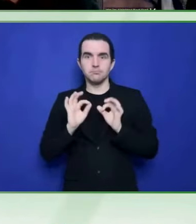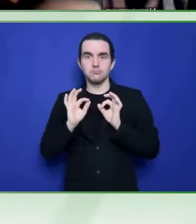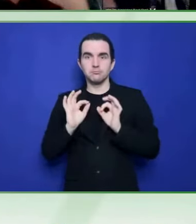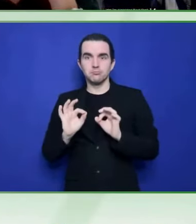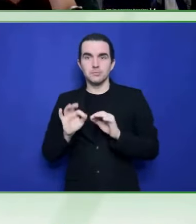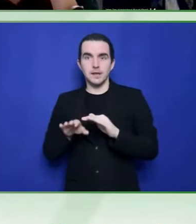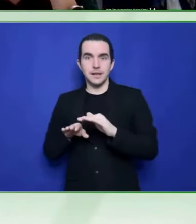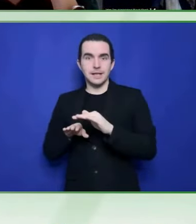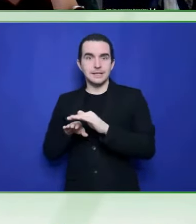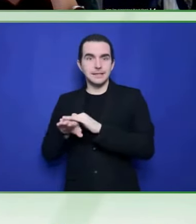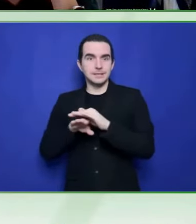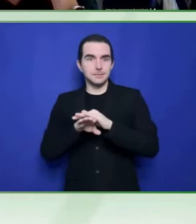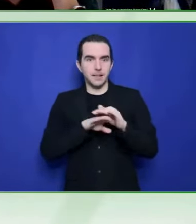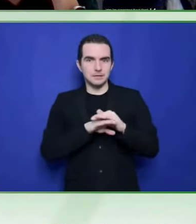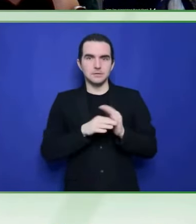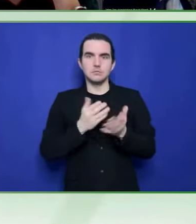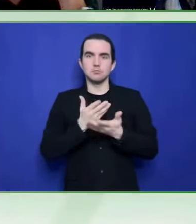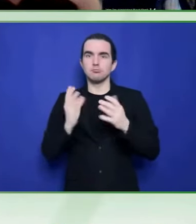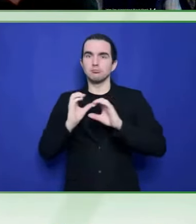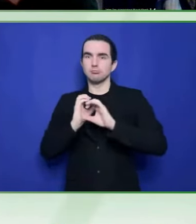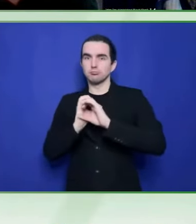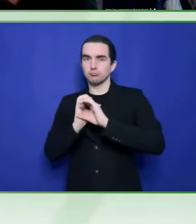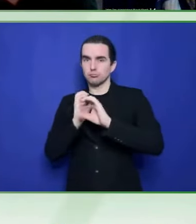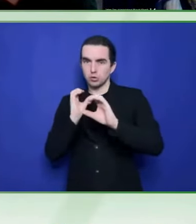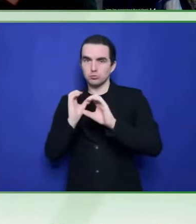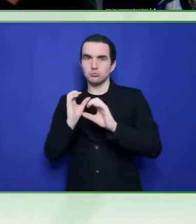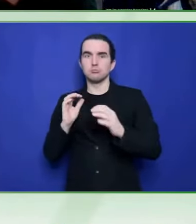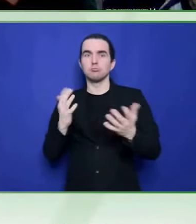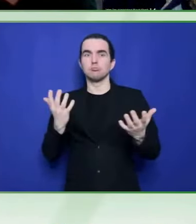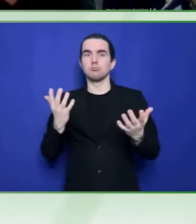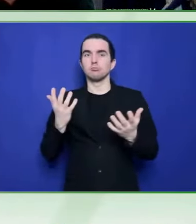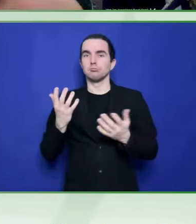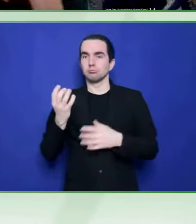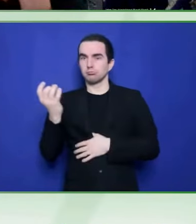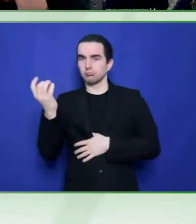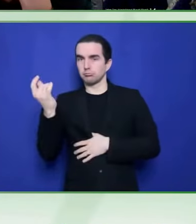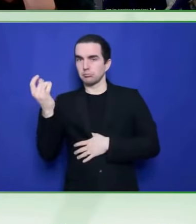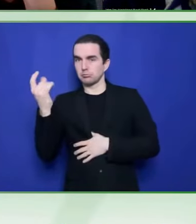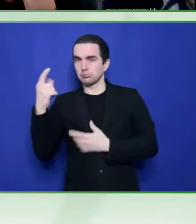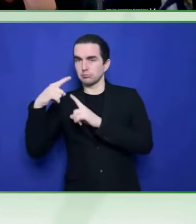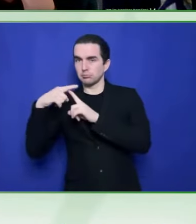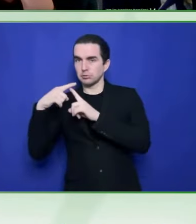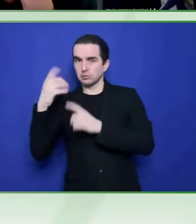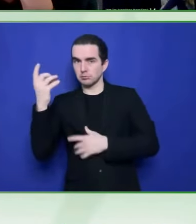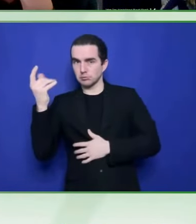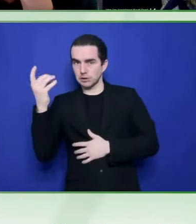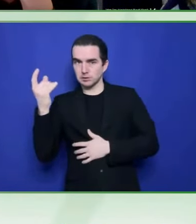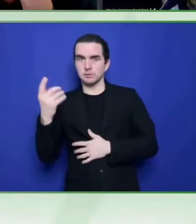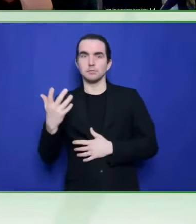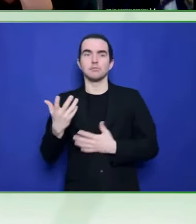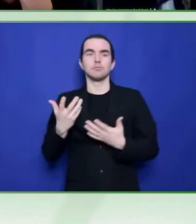taxi options. And next slide, please.